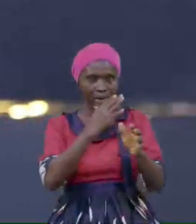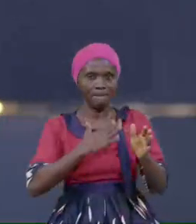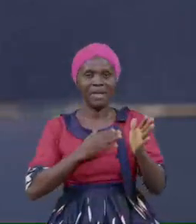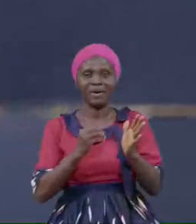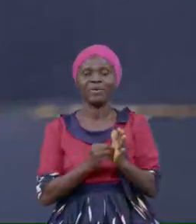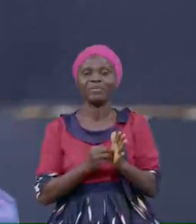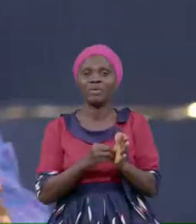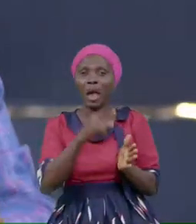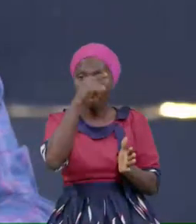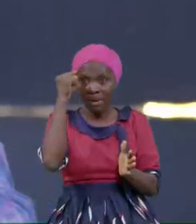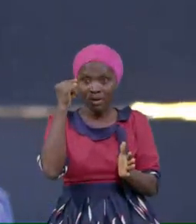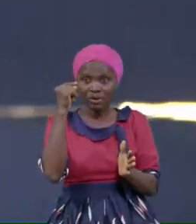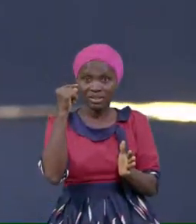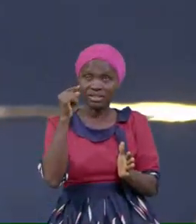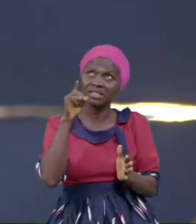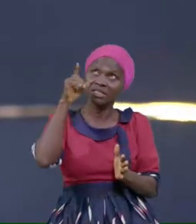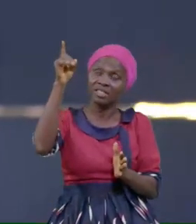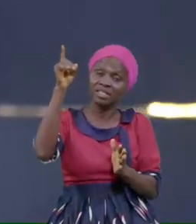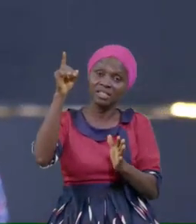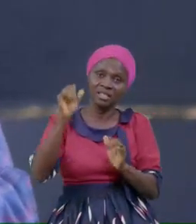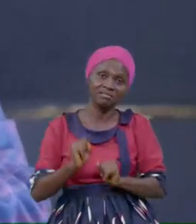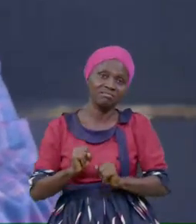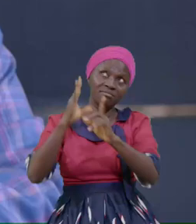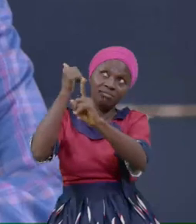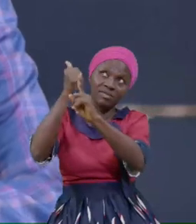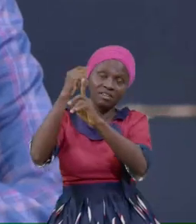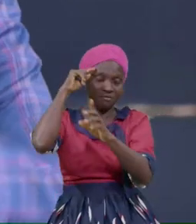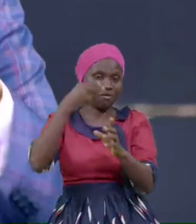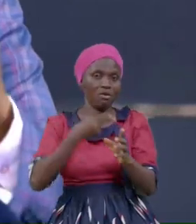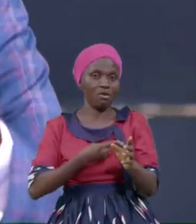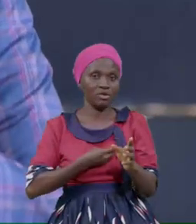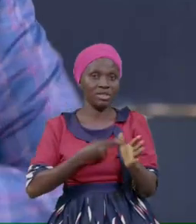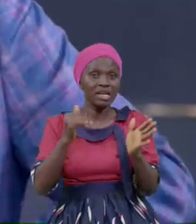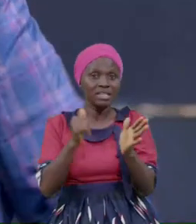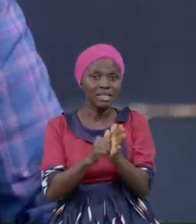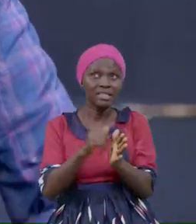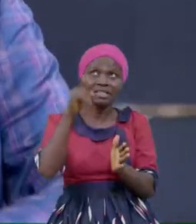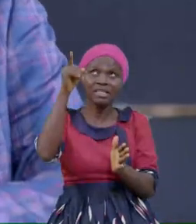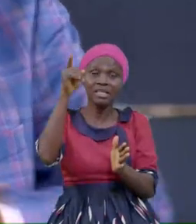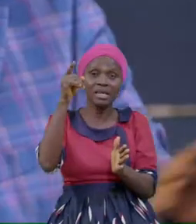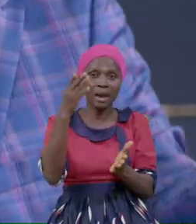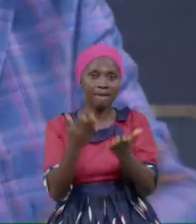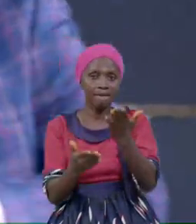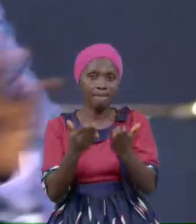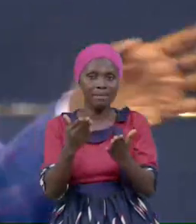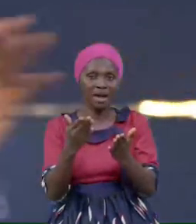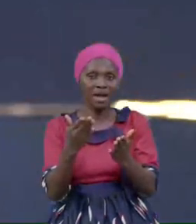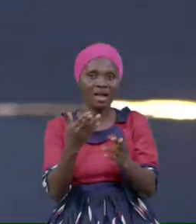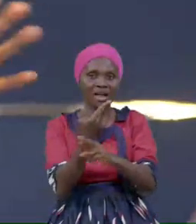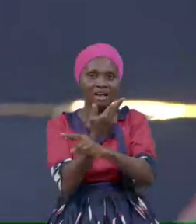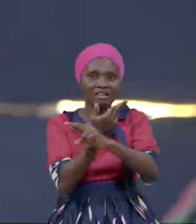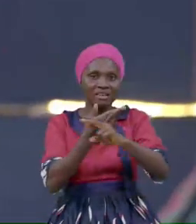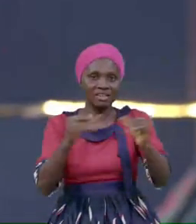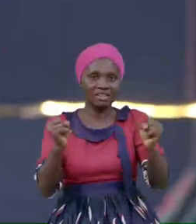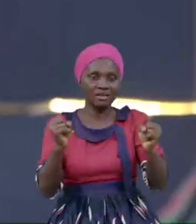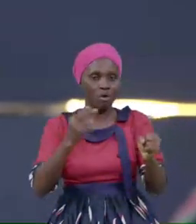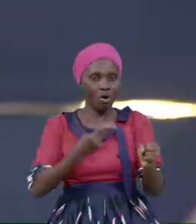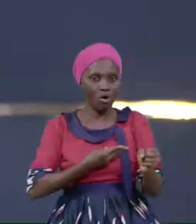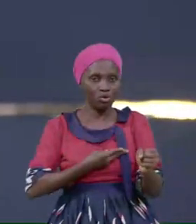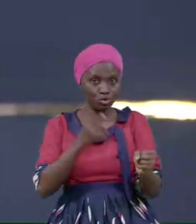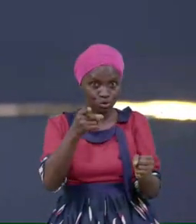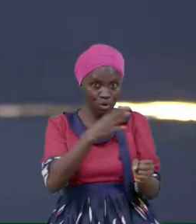it says that he might redeem us, you and I, from all iniquity.